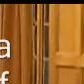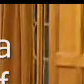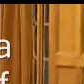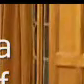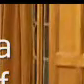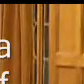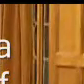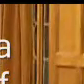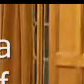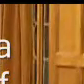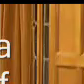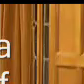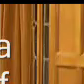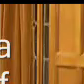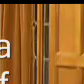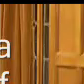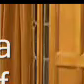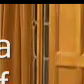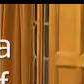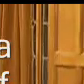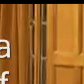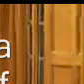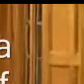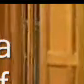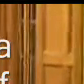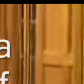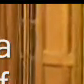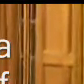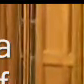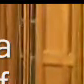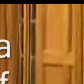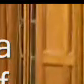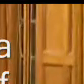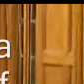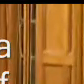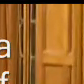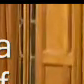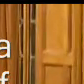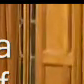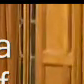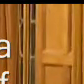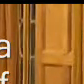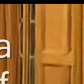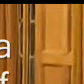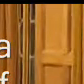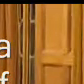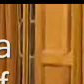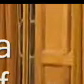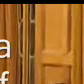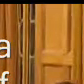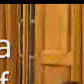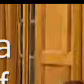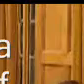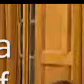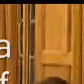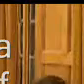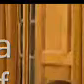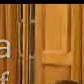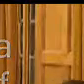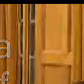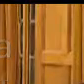issue at the committee. Yes, I thought it was improper that when the former Prime Minister of this country is suing him